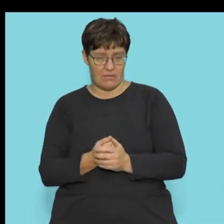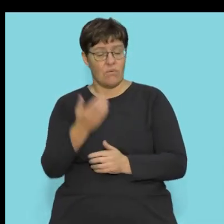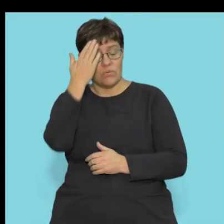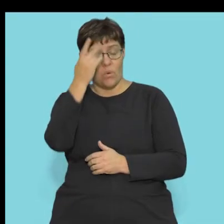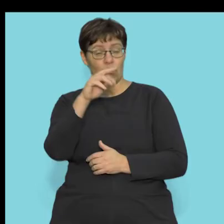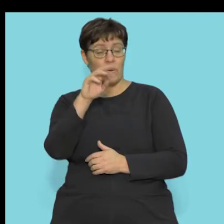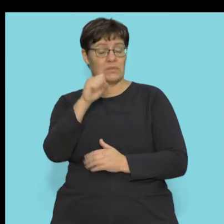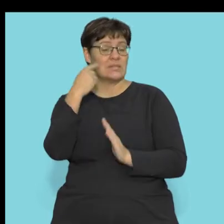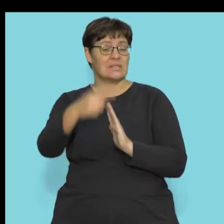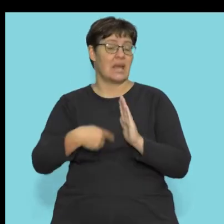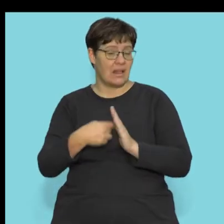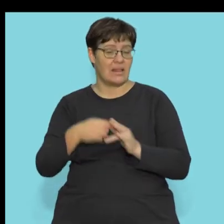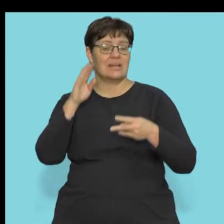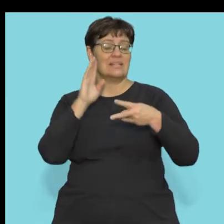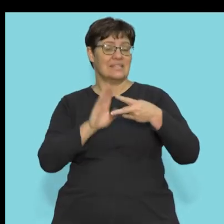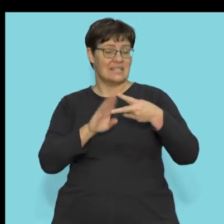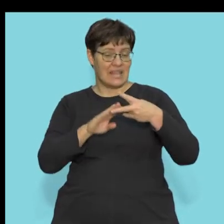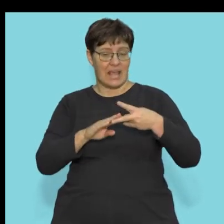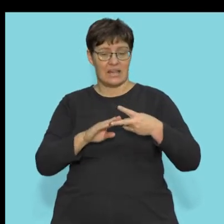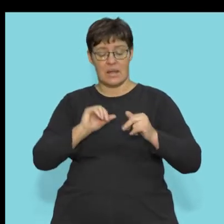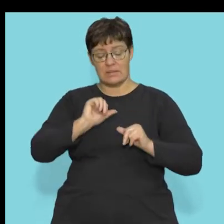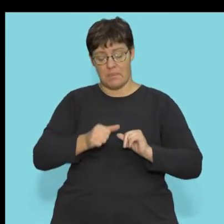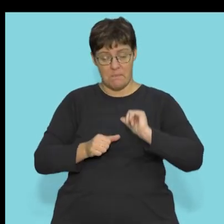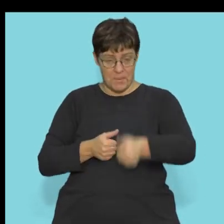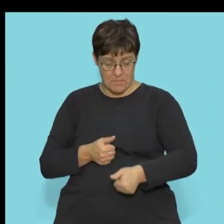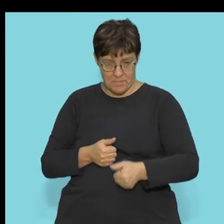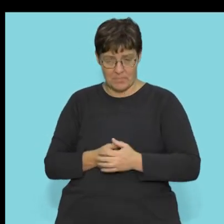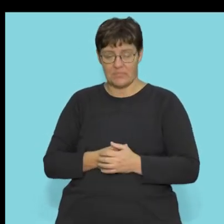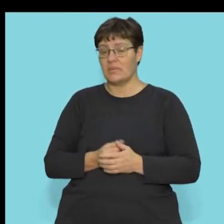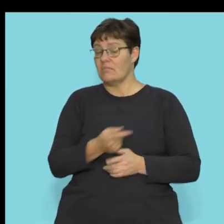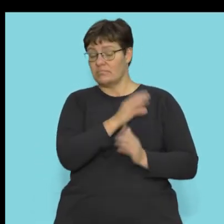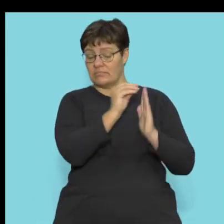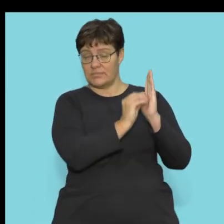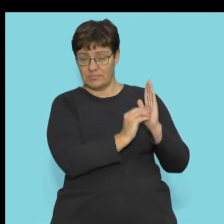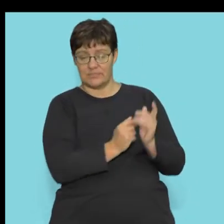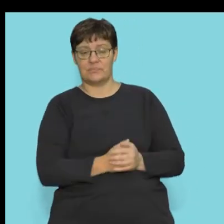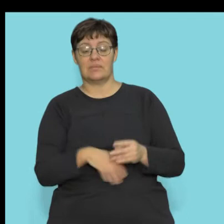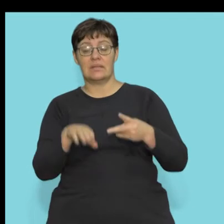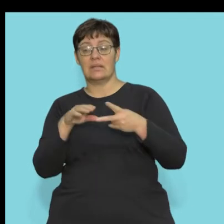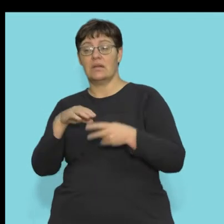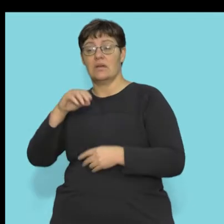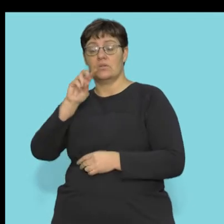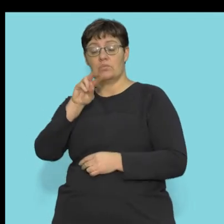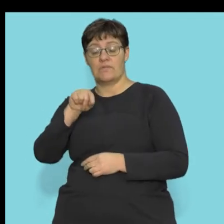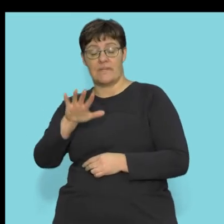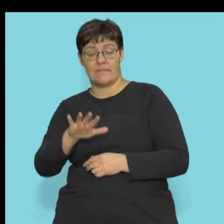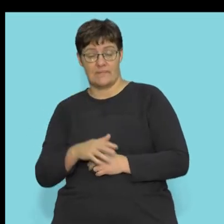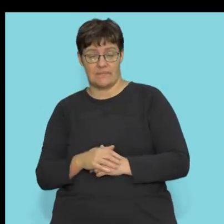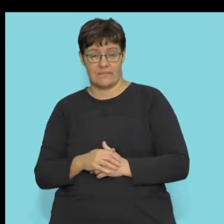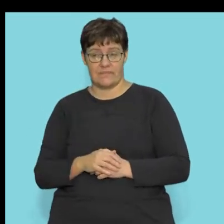Krebs cycle is the second stage that we look at. I'm going to give you a moment to reflect on that.